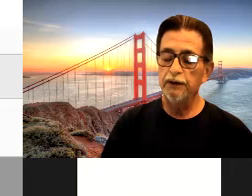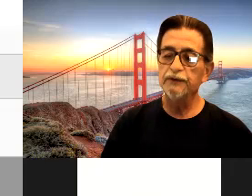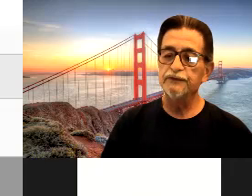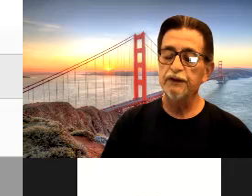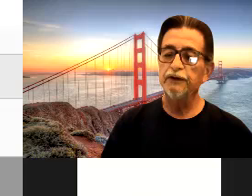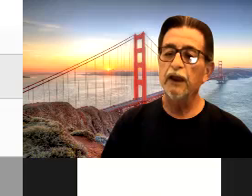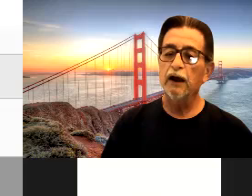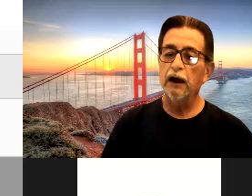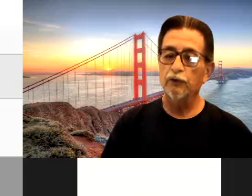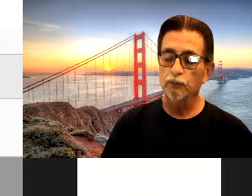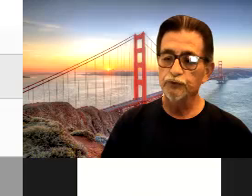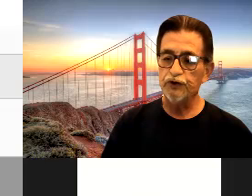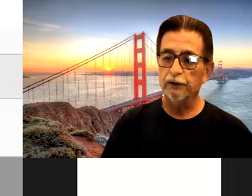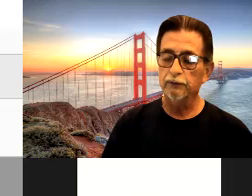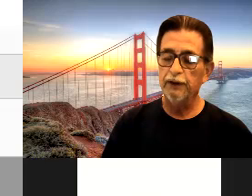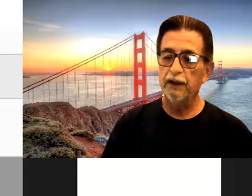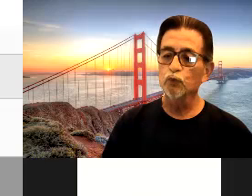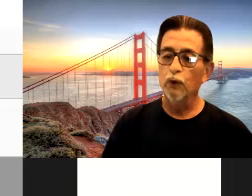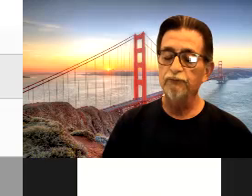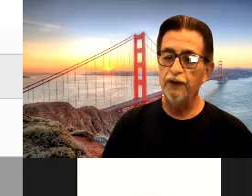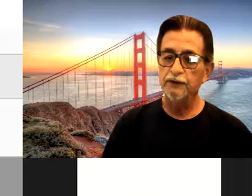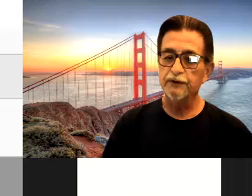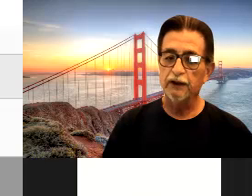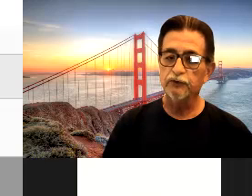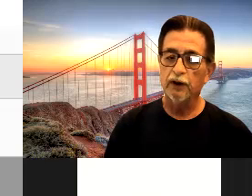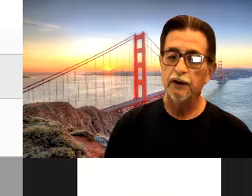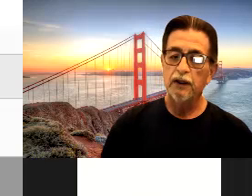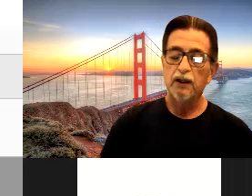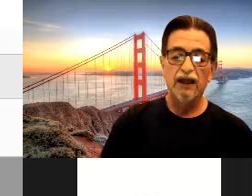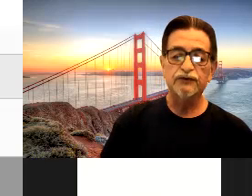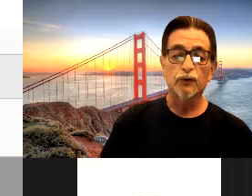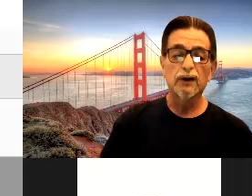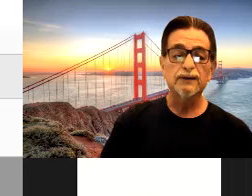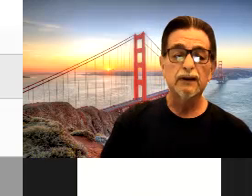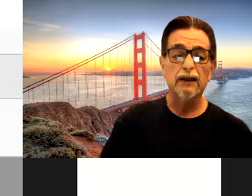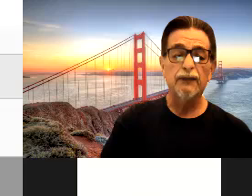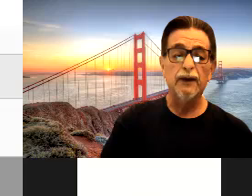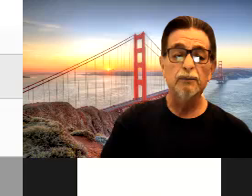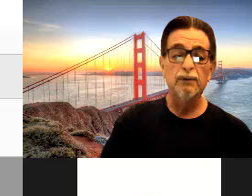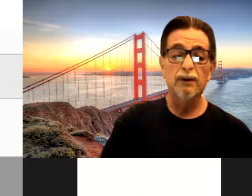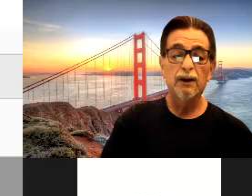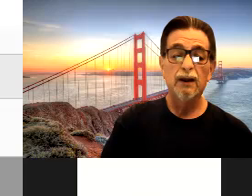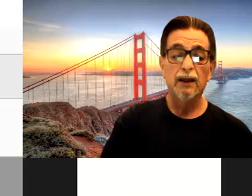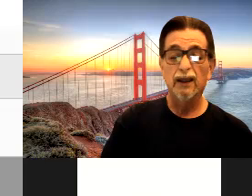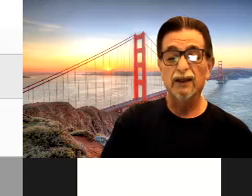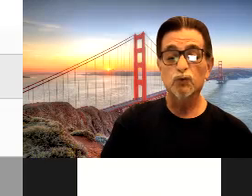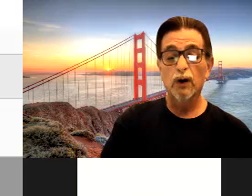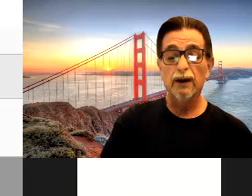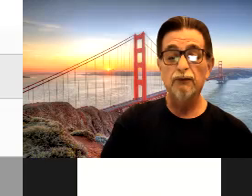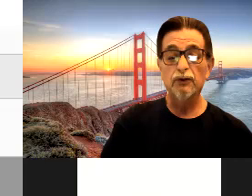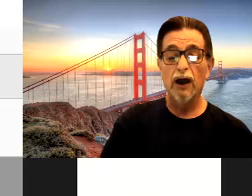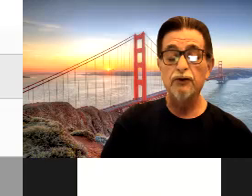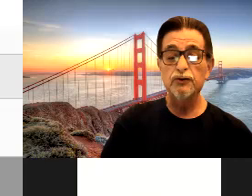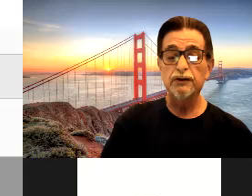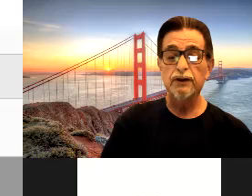1 is in the outermost shell. It has 1 valence electron. And so does lithium. And guess